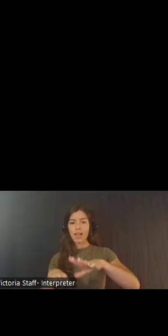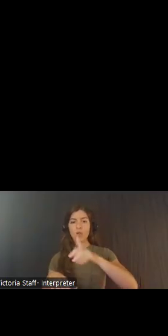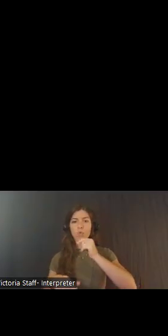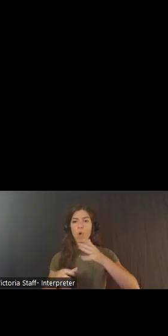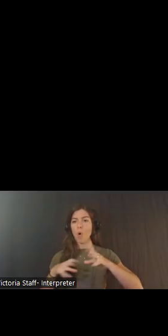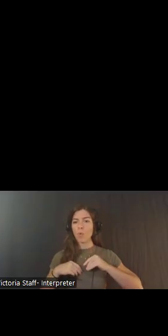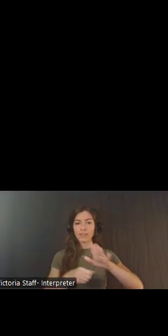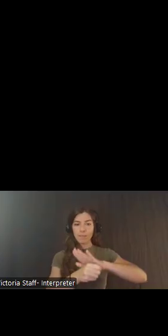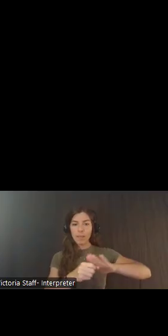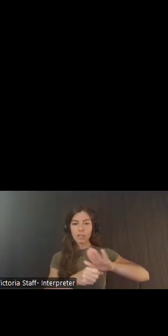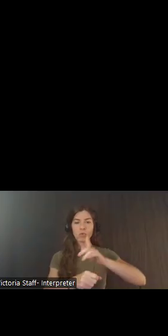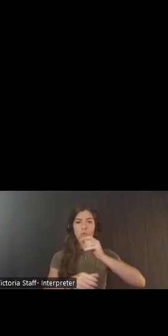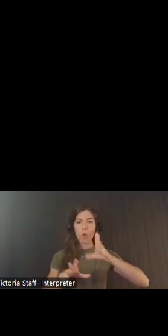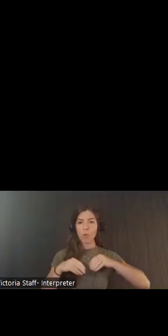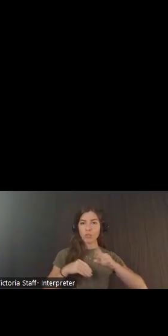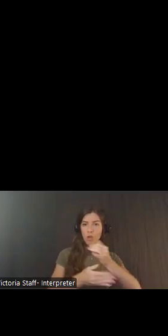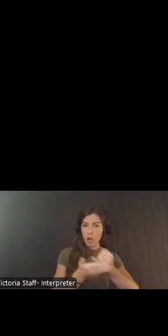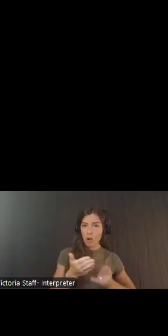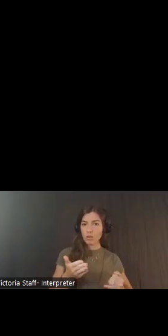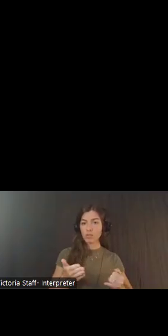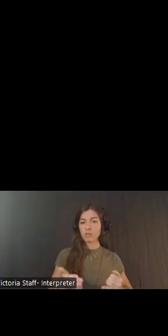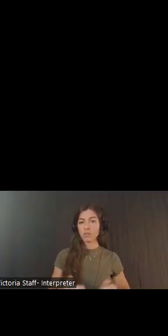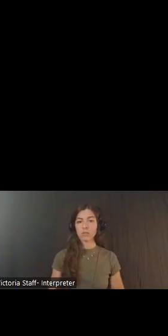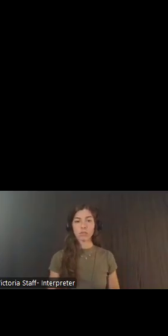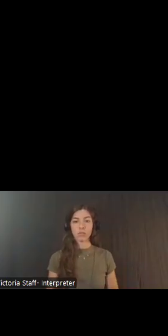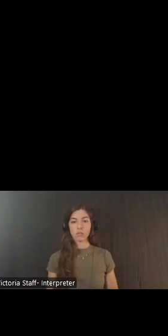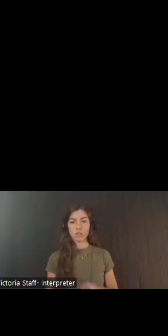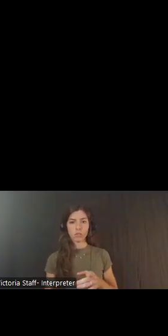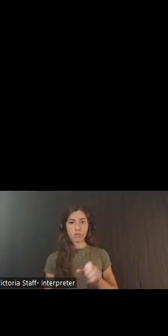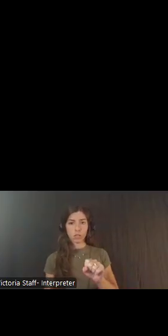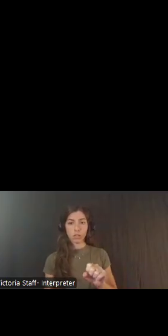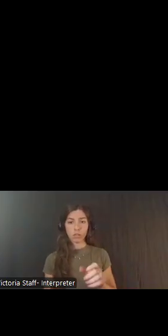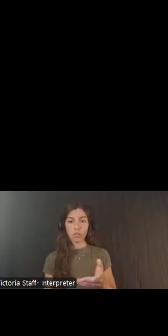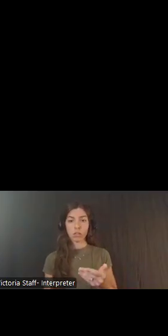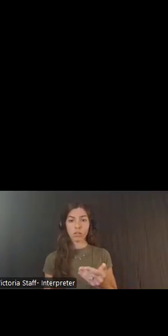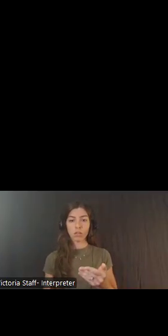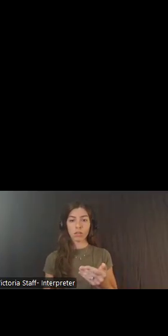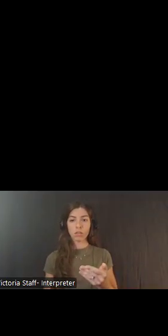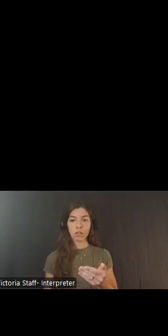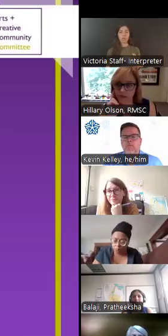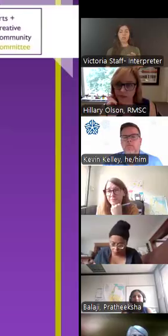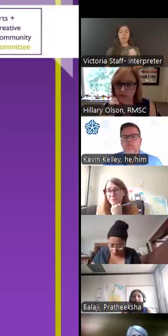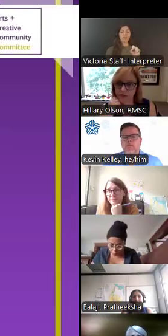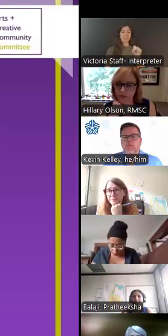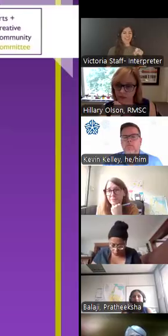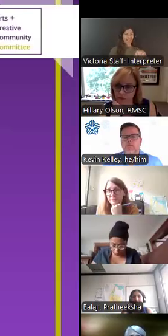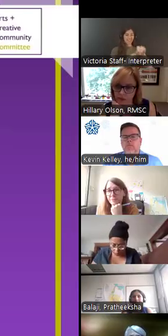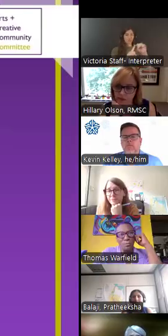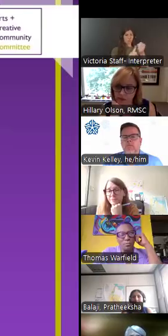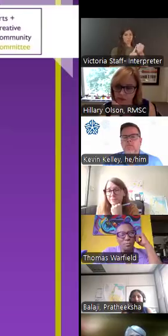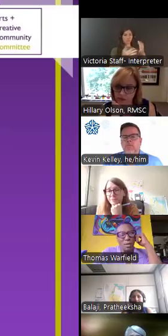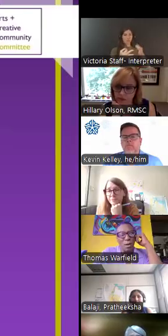the art? Well, I feel can I like- answer that? Yeah. Yeah, in this situation, I think it does